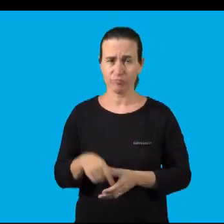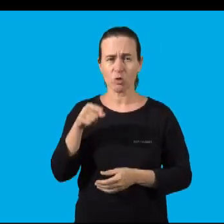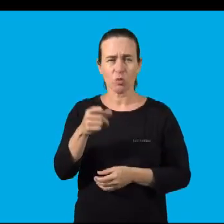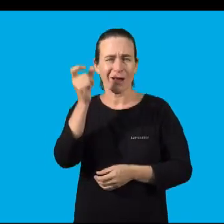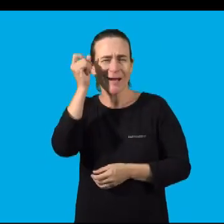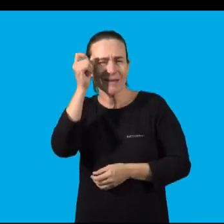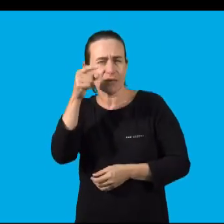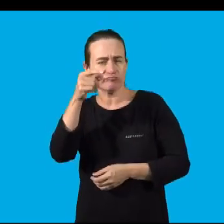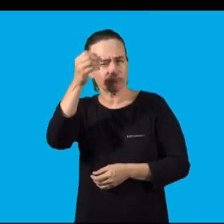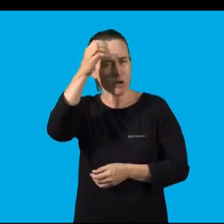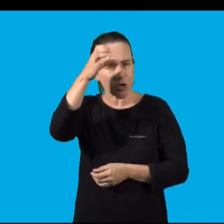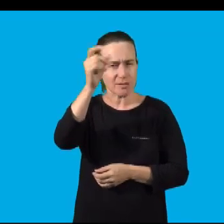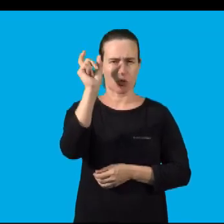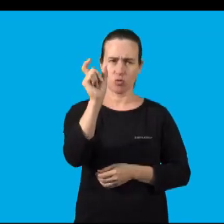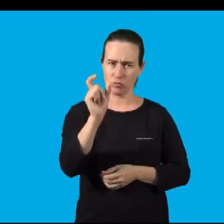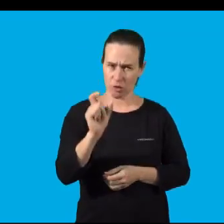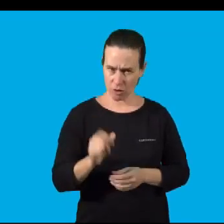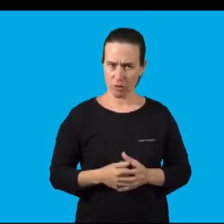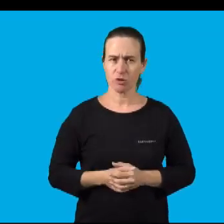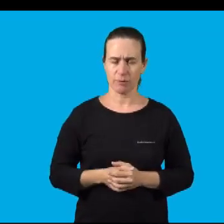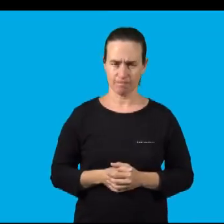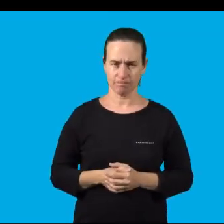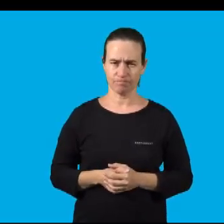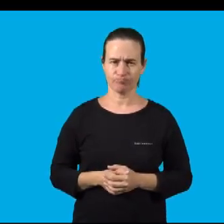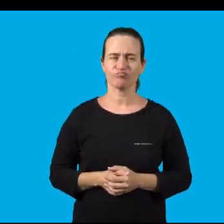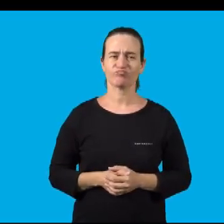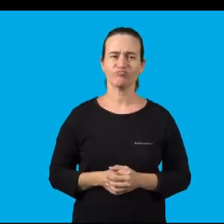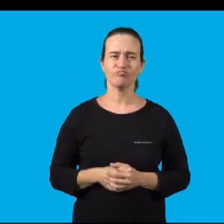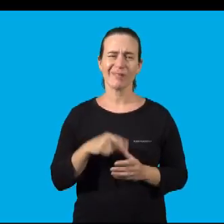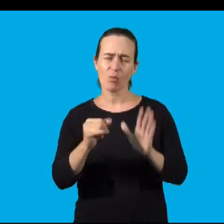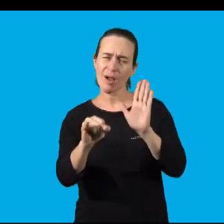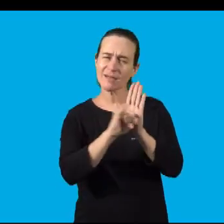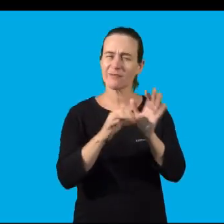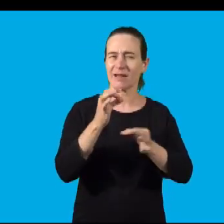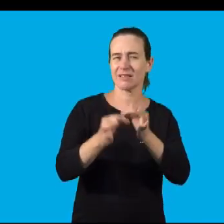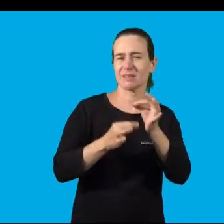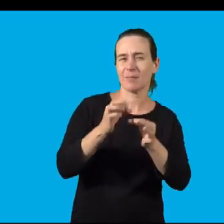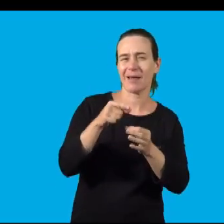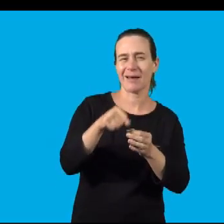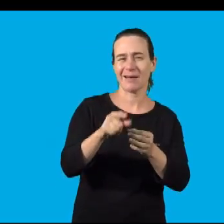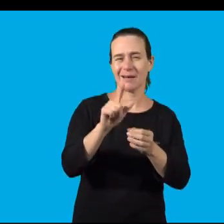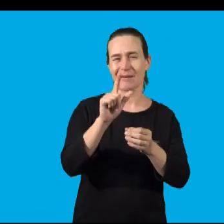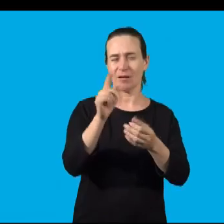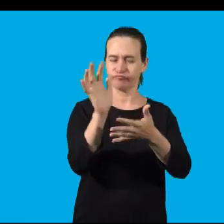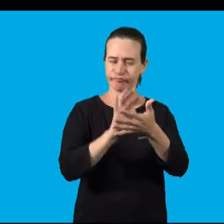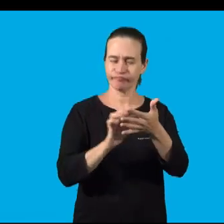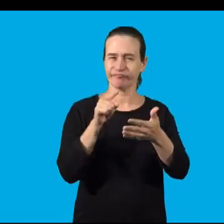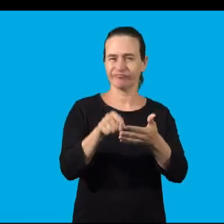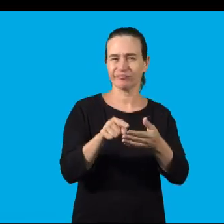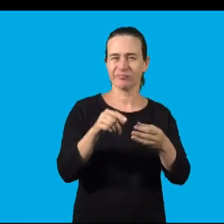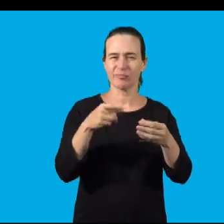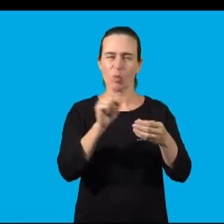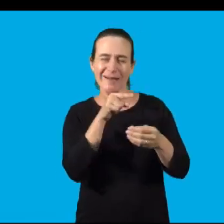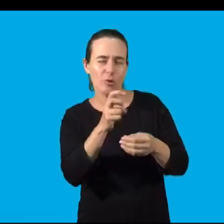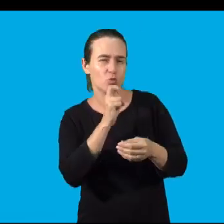aspects: understanding literary concepts and terminology, how to identify and explain